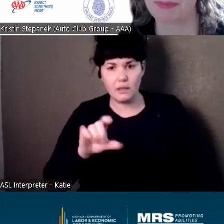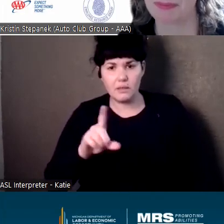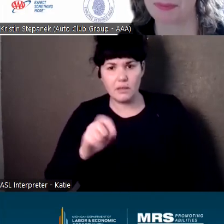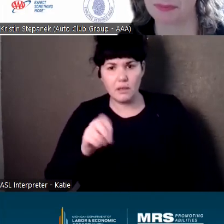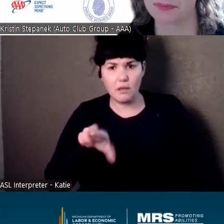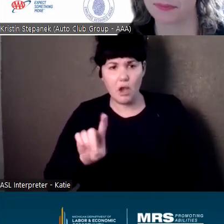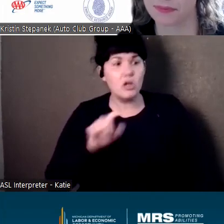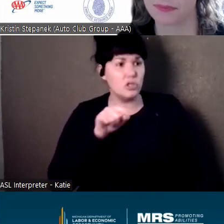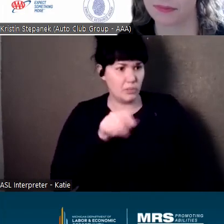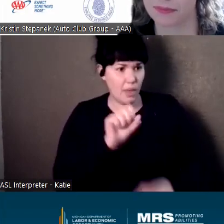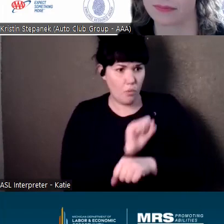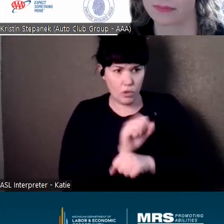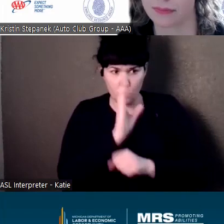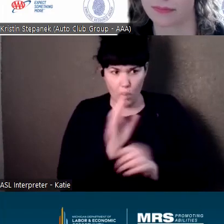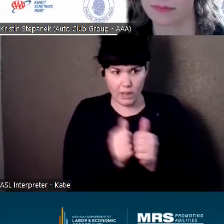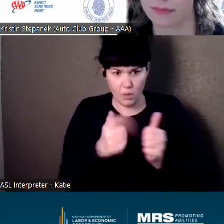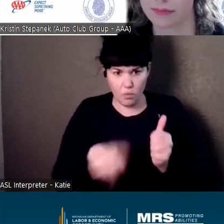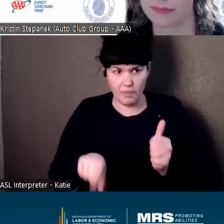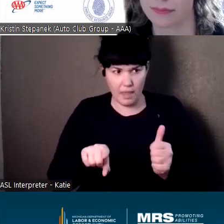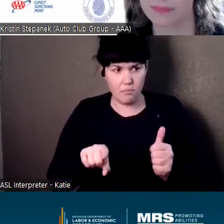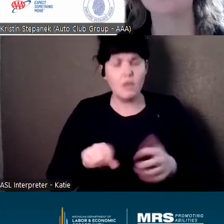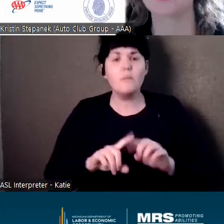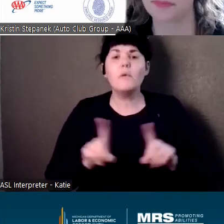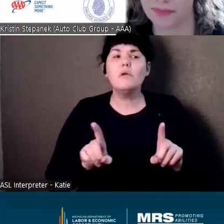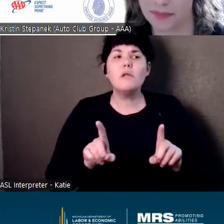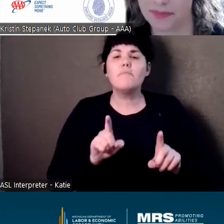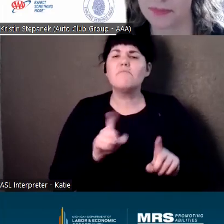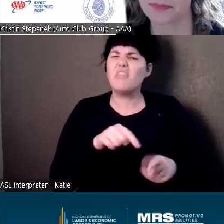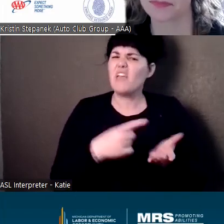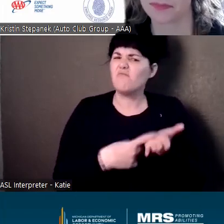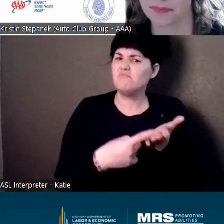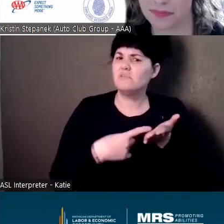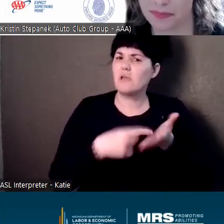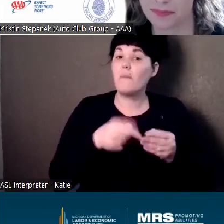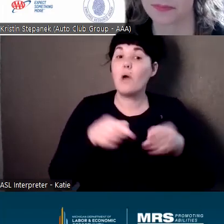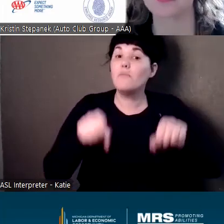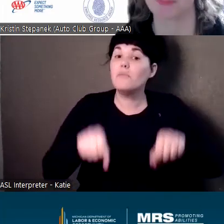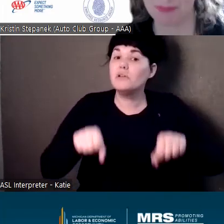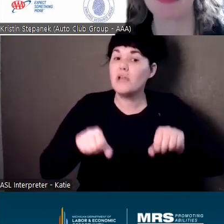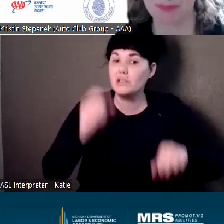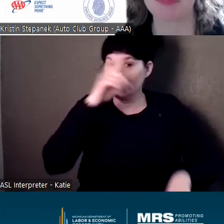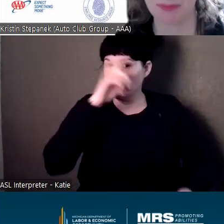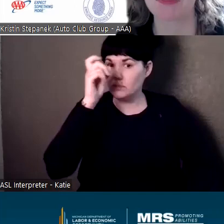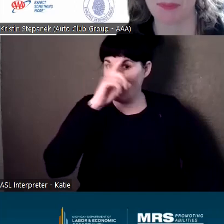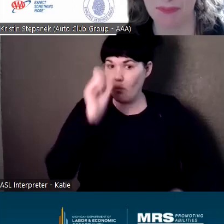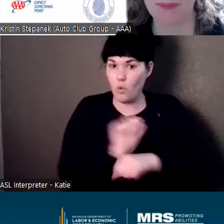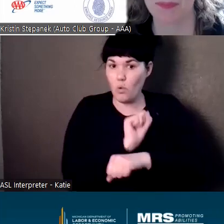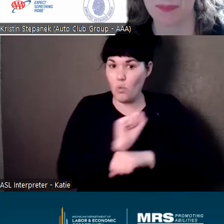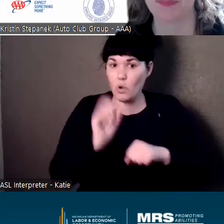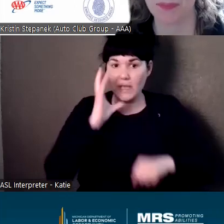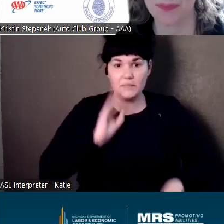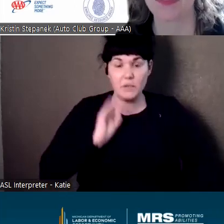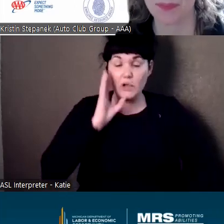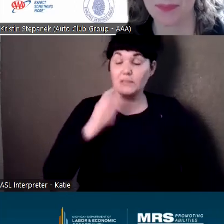been conversation about potential summer work experiences. So that's something that we are talking about. And I know this